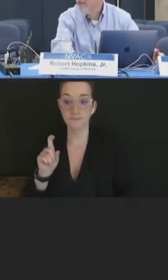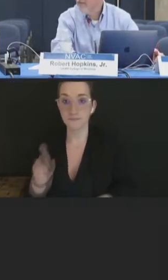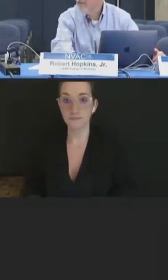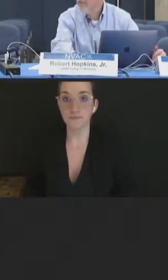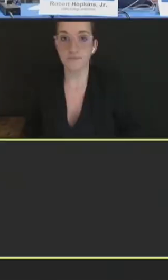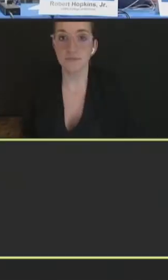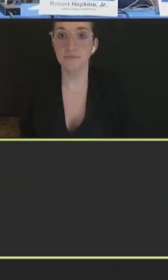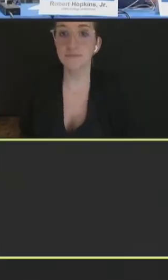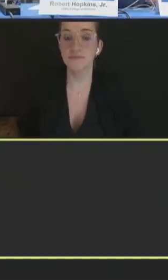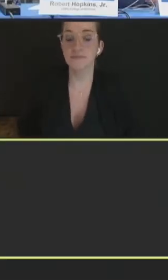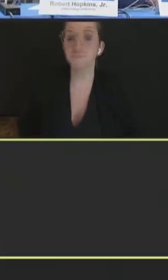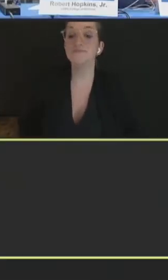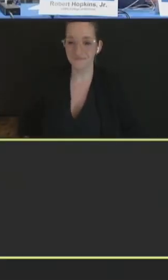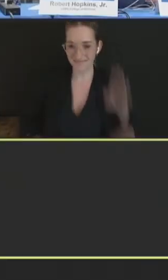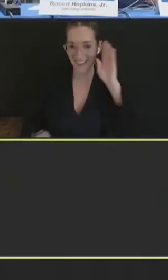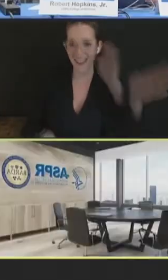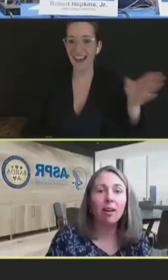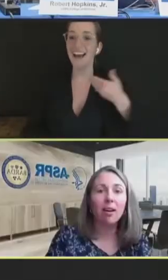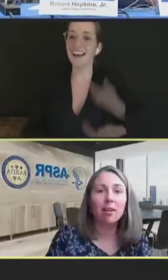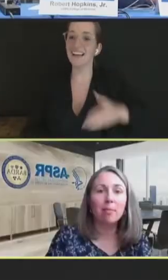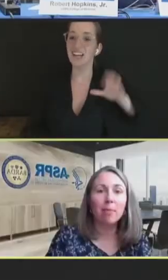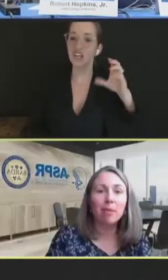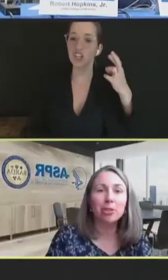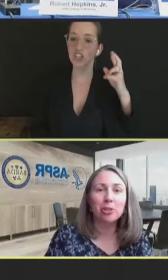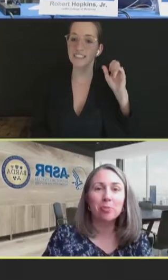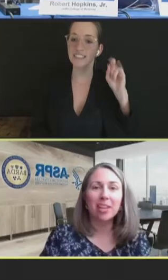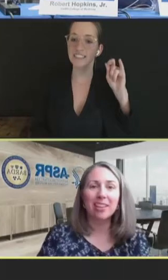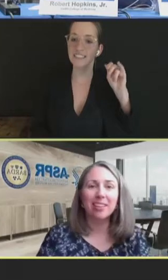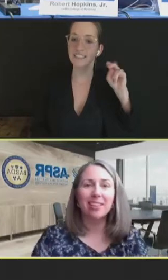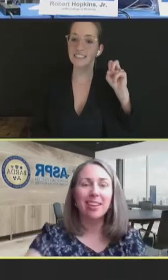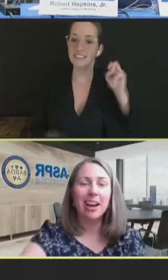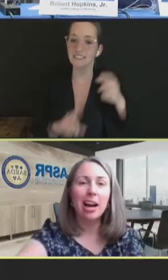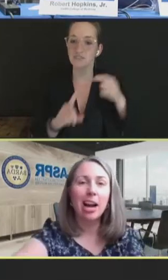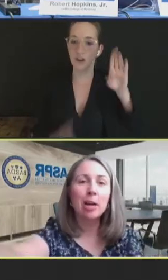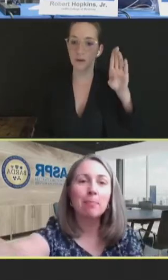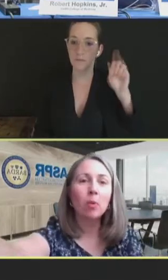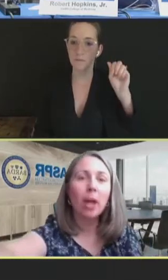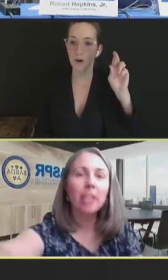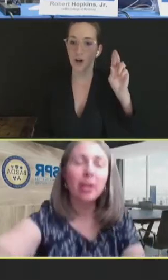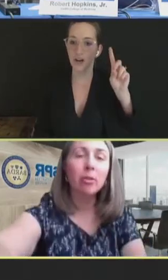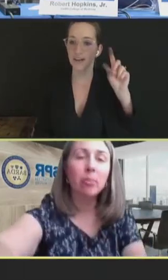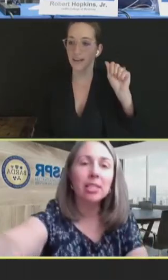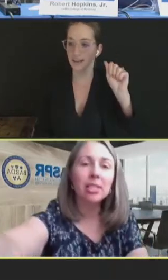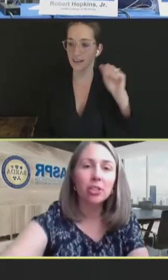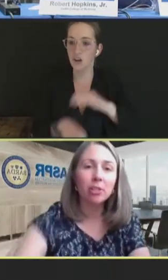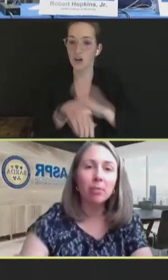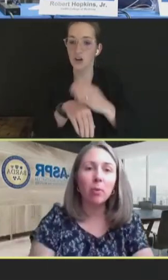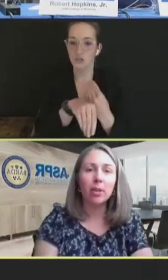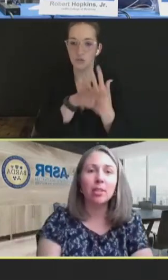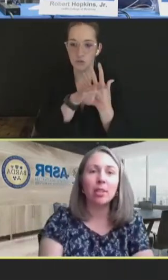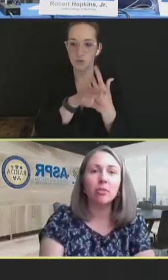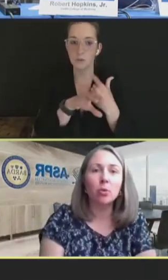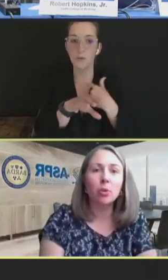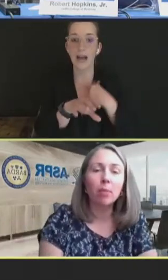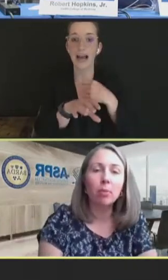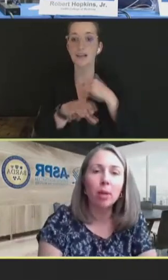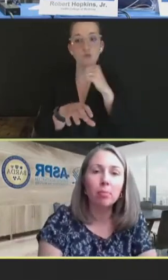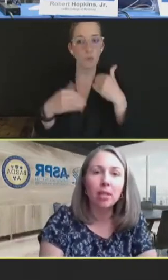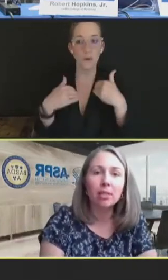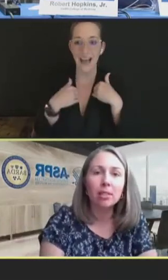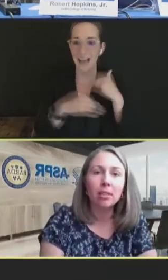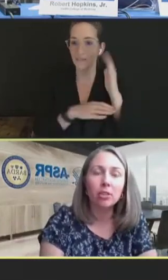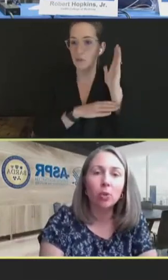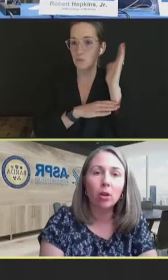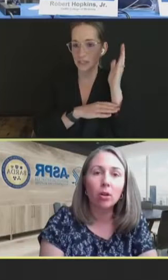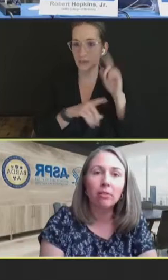Hi, this is Christine from BARDA. I'm on the Zoom link. I don't have a presentation, but I wanted to give you a couple